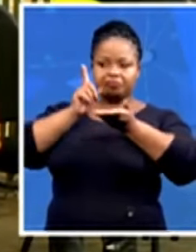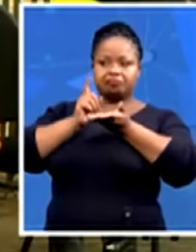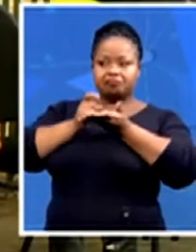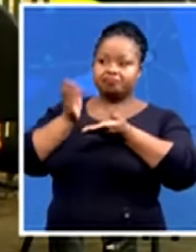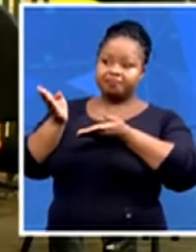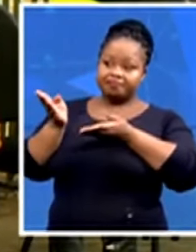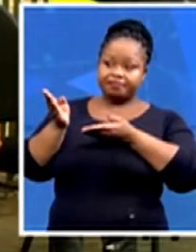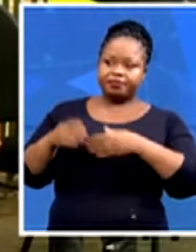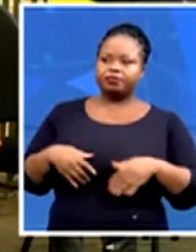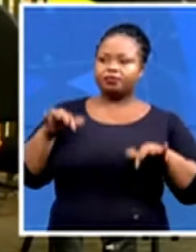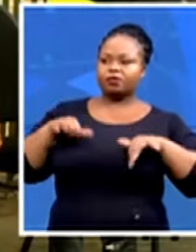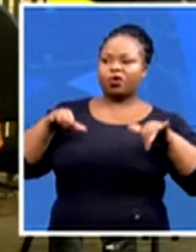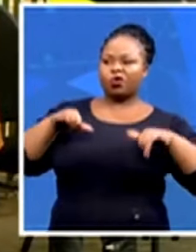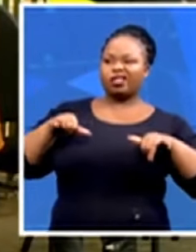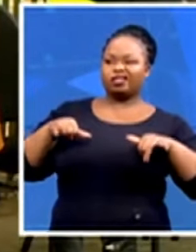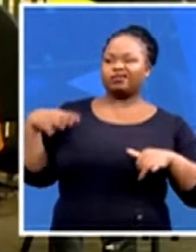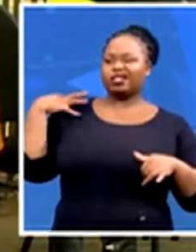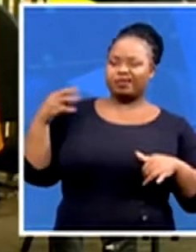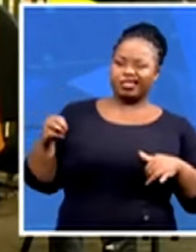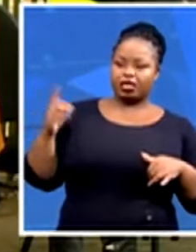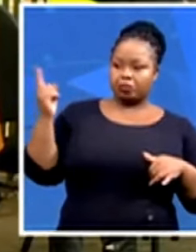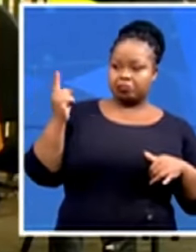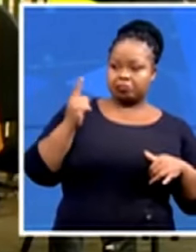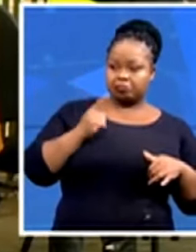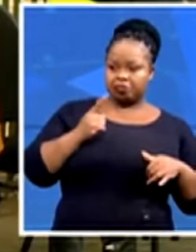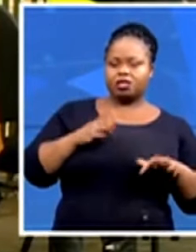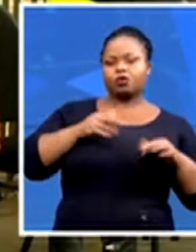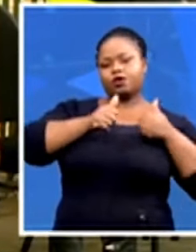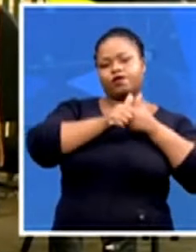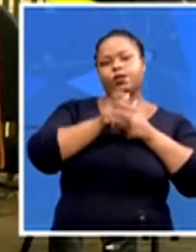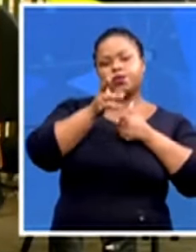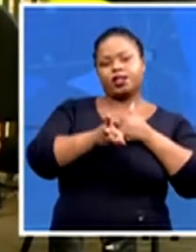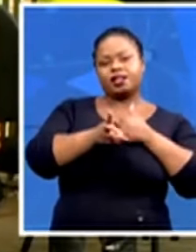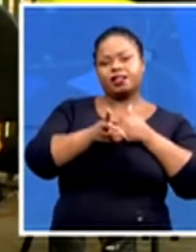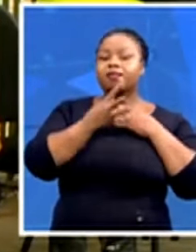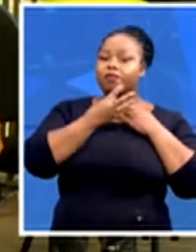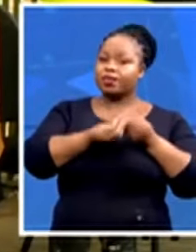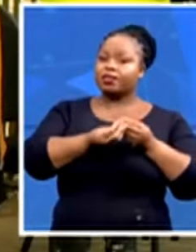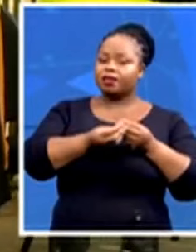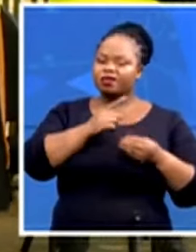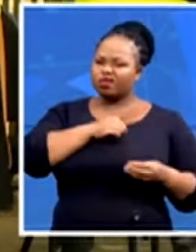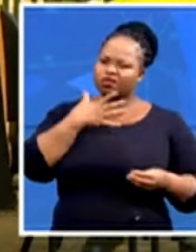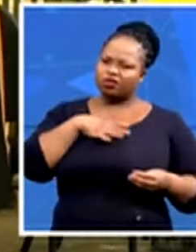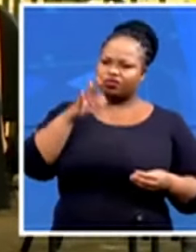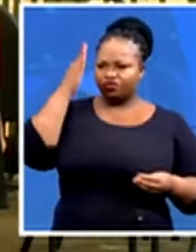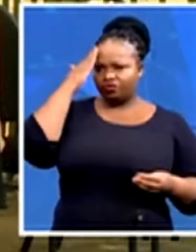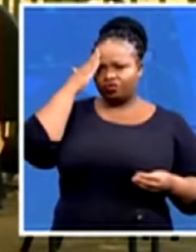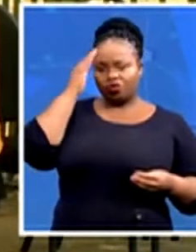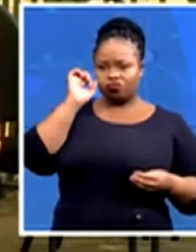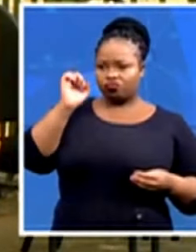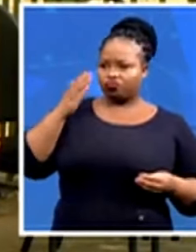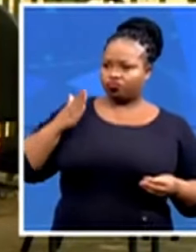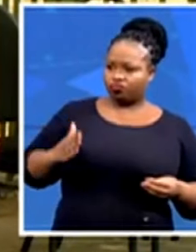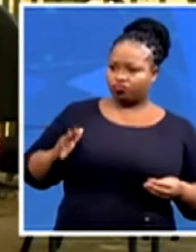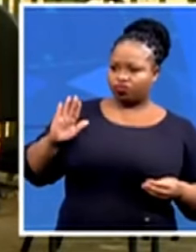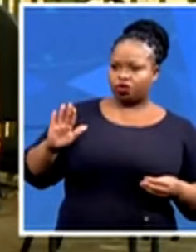will be following her out right through just to understand her side of Free State, knowing that